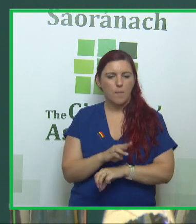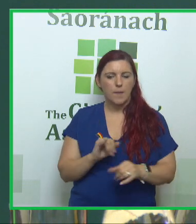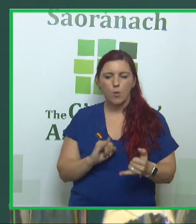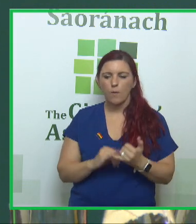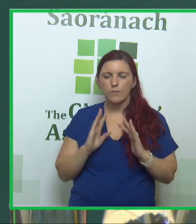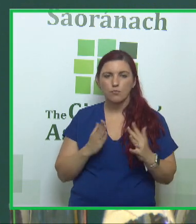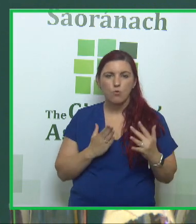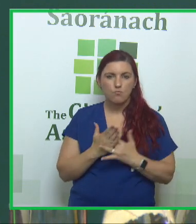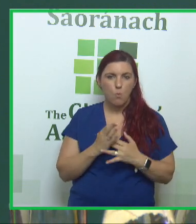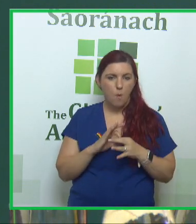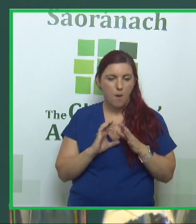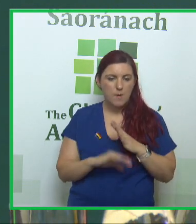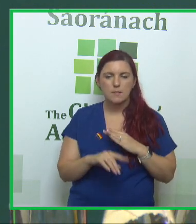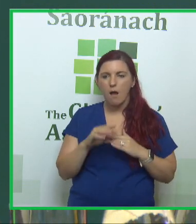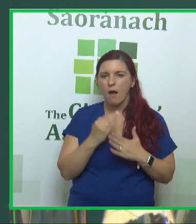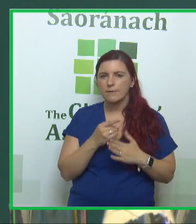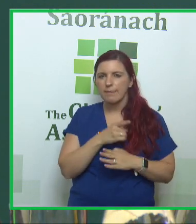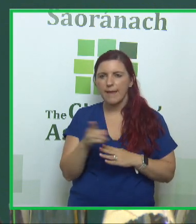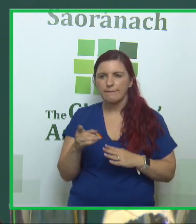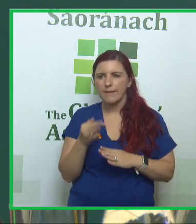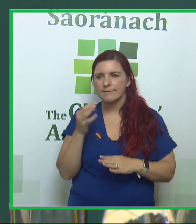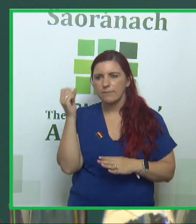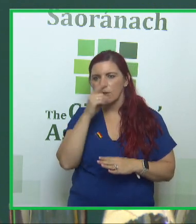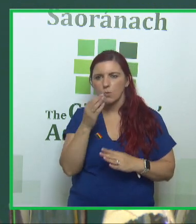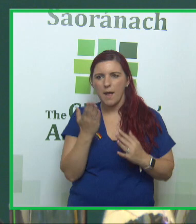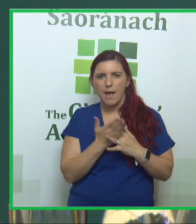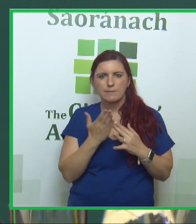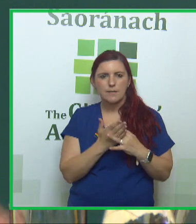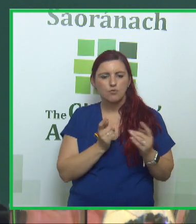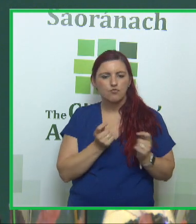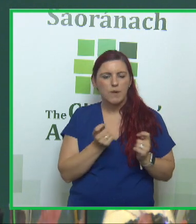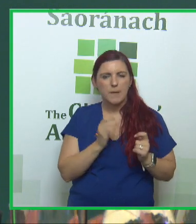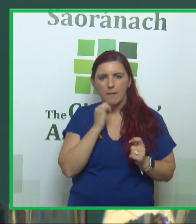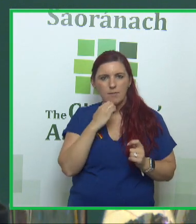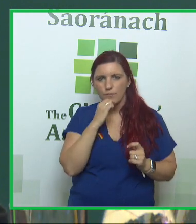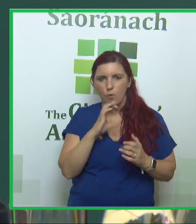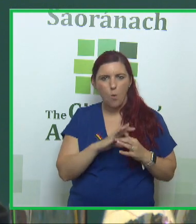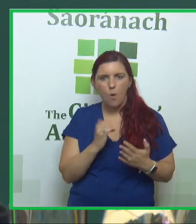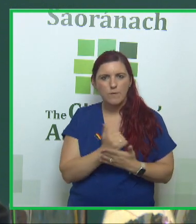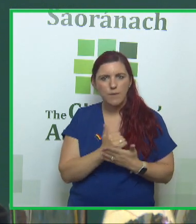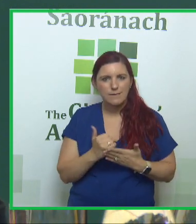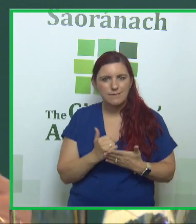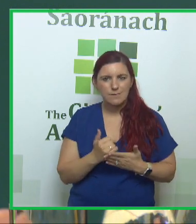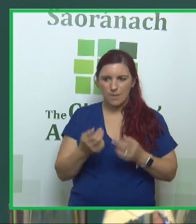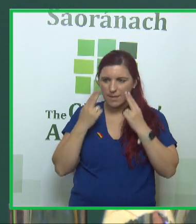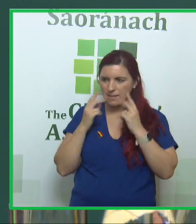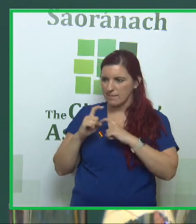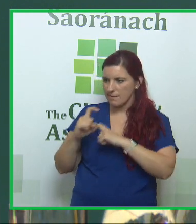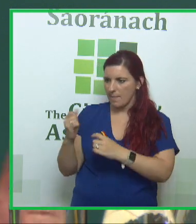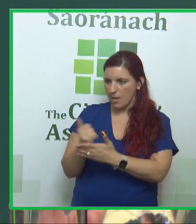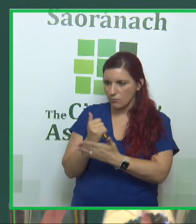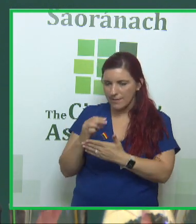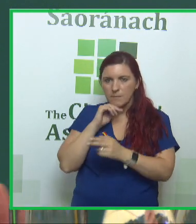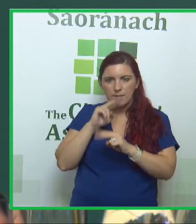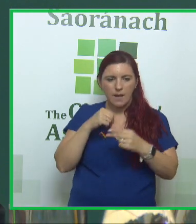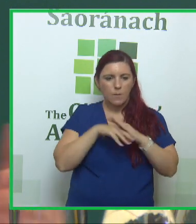find it difficult to access treatment in hospitals. They need a place to stabilise before they go into hospital, and they need a place to